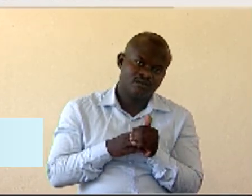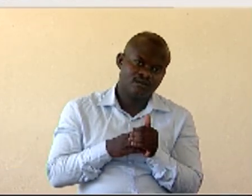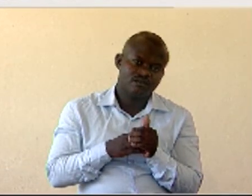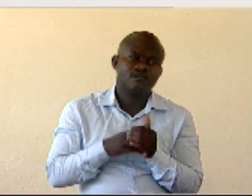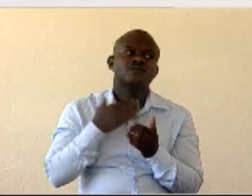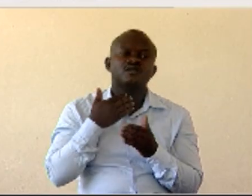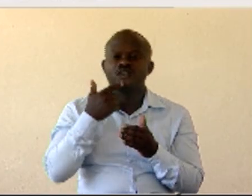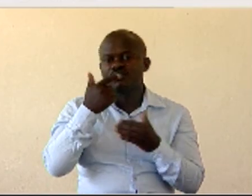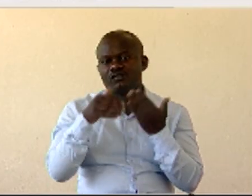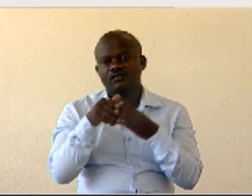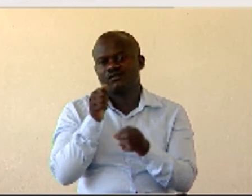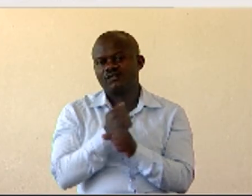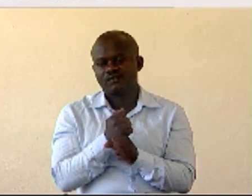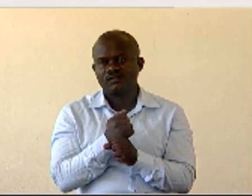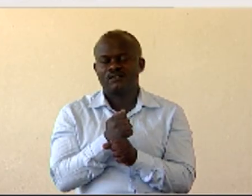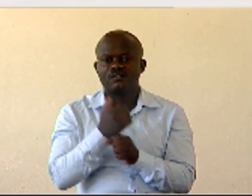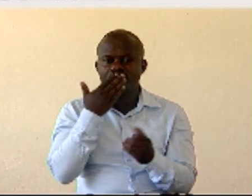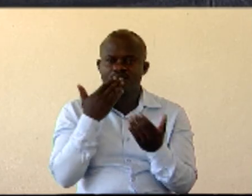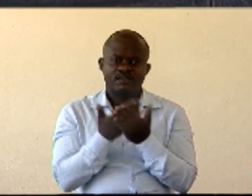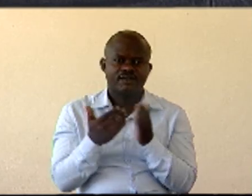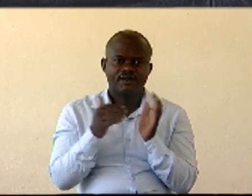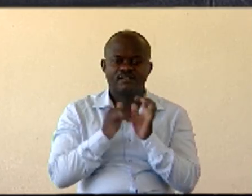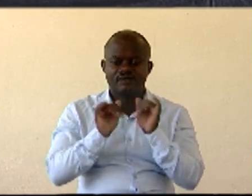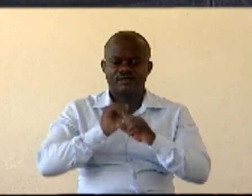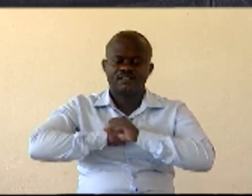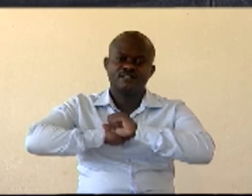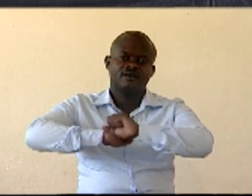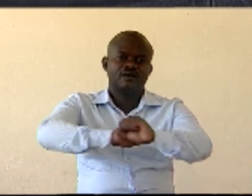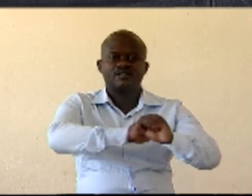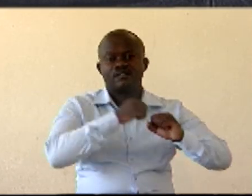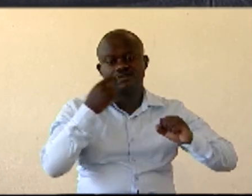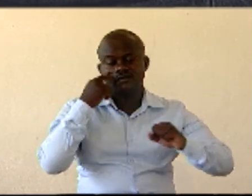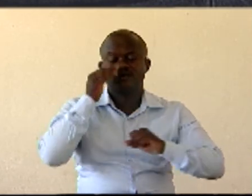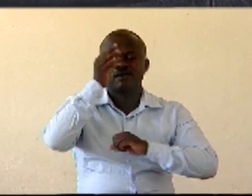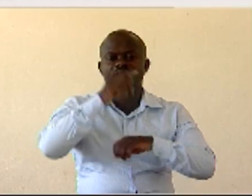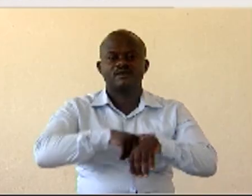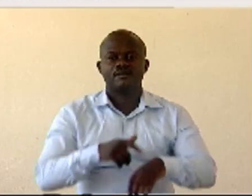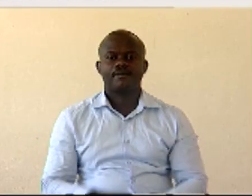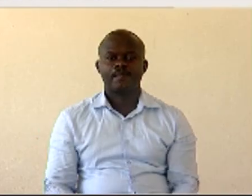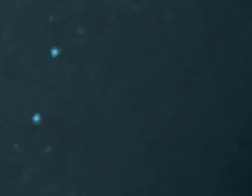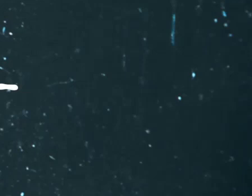I wish you the best and stay safe. See you next time.